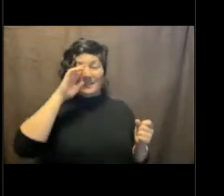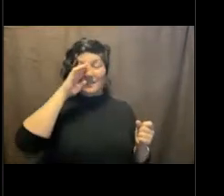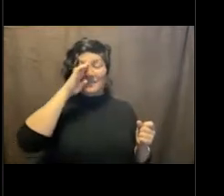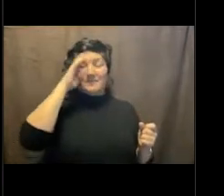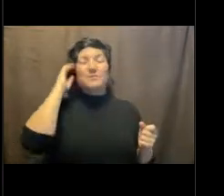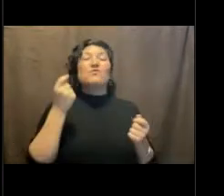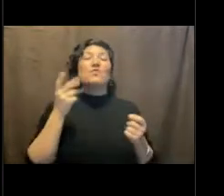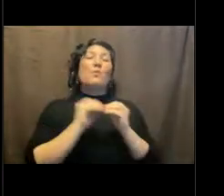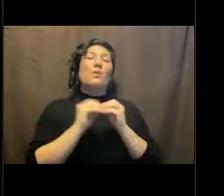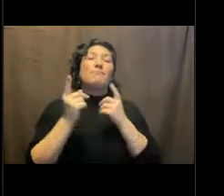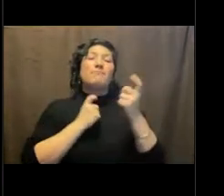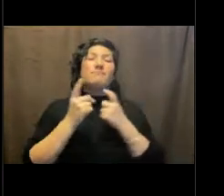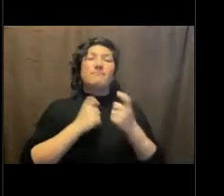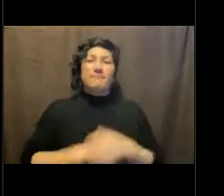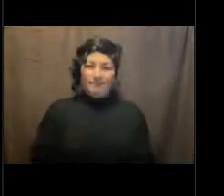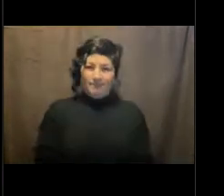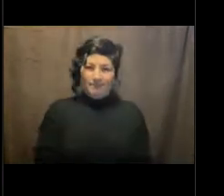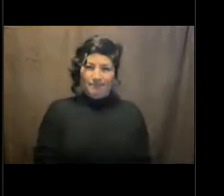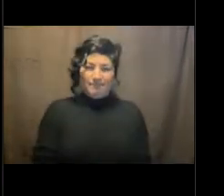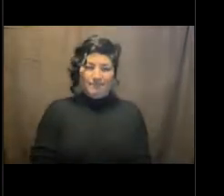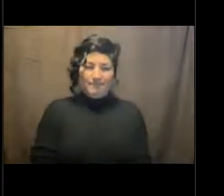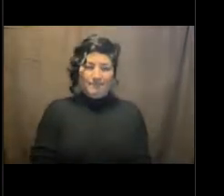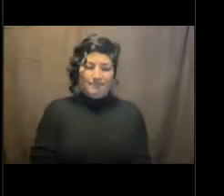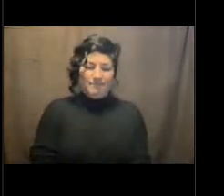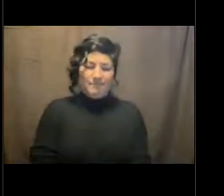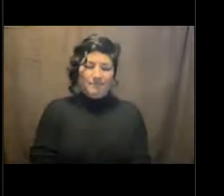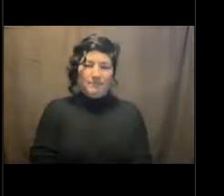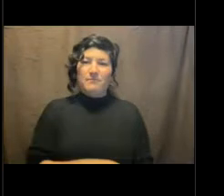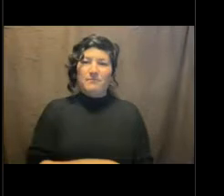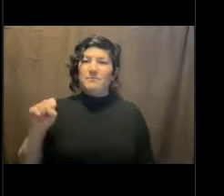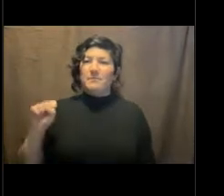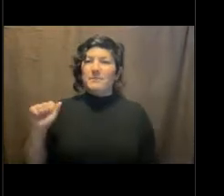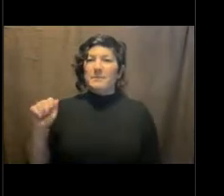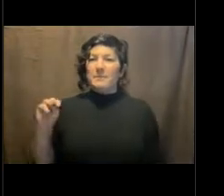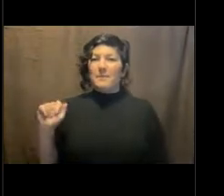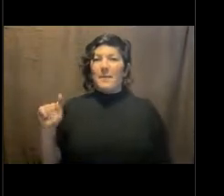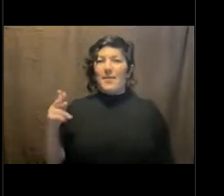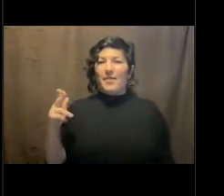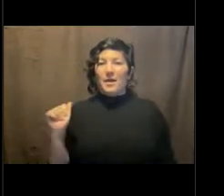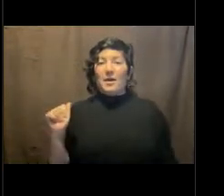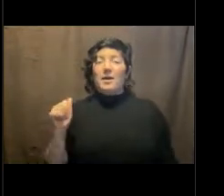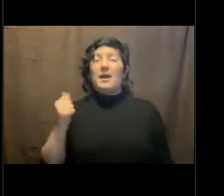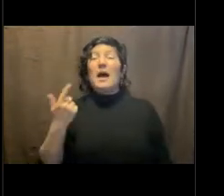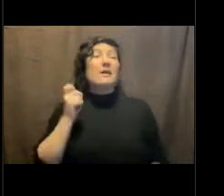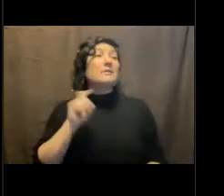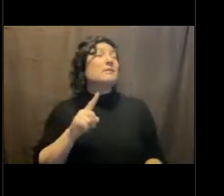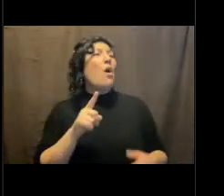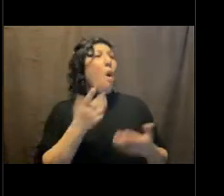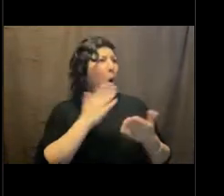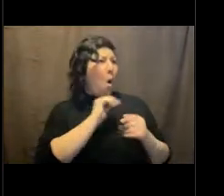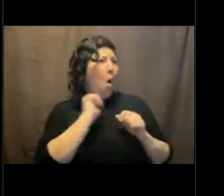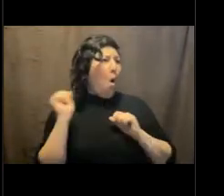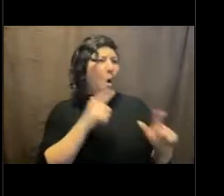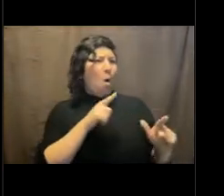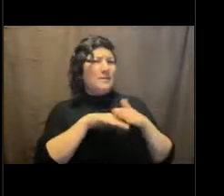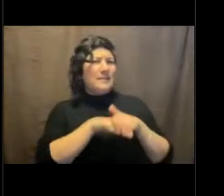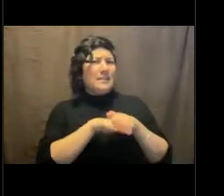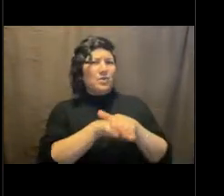questions. I've got a lot of questions, but Samantha asks, are all sea turtles endangered or are leatherbacks not